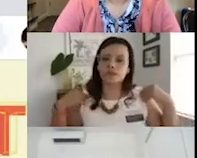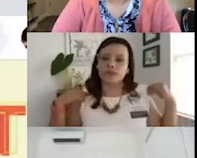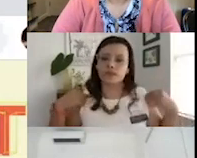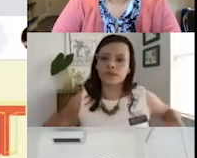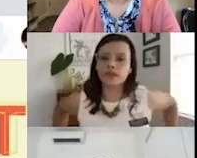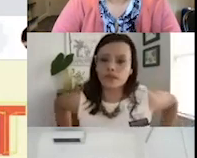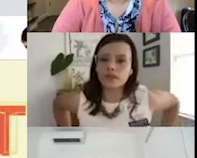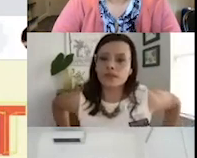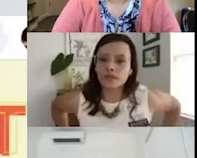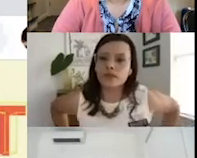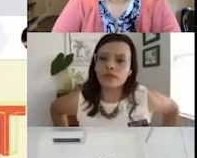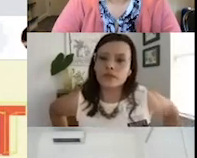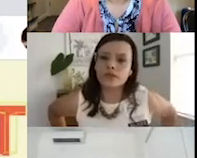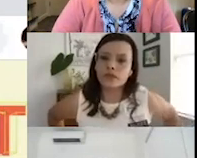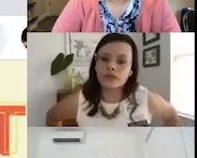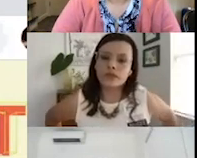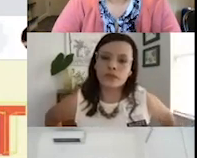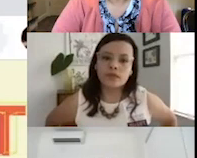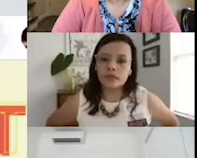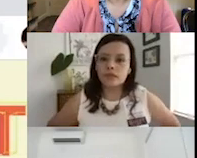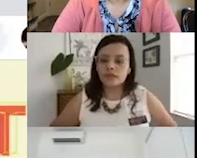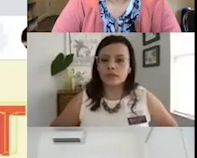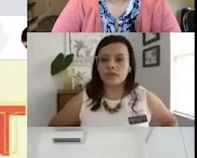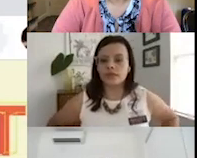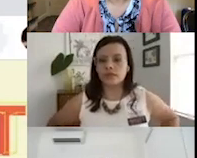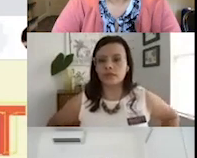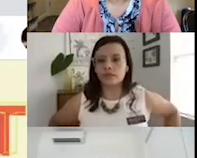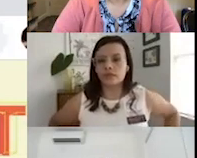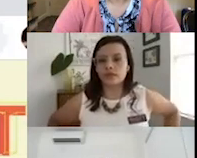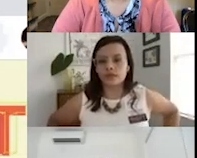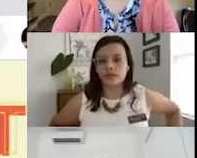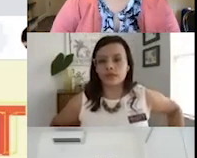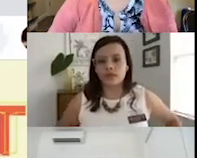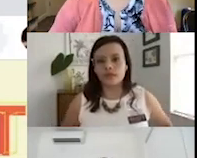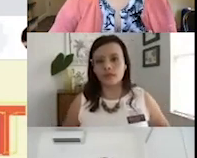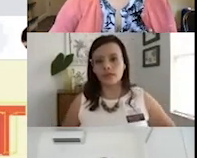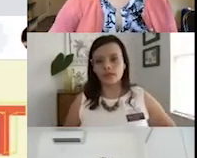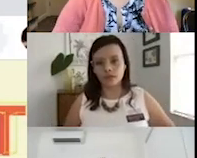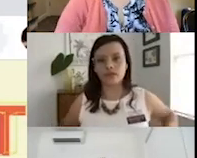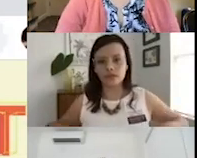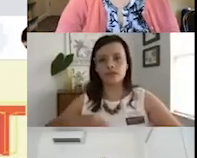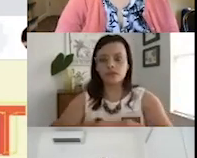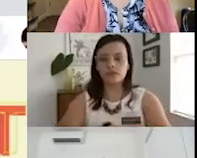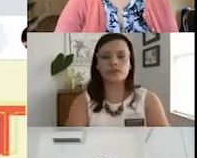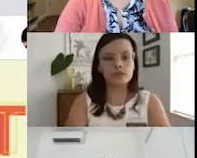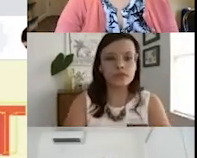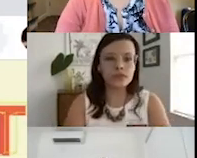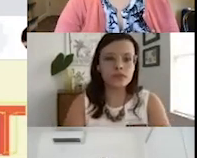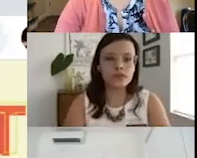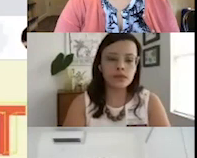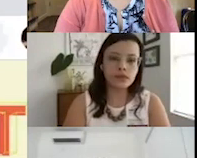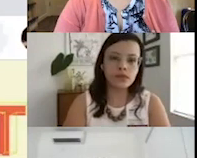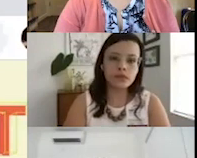like within the realm of design research, specifically with this focus on the term decolonization. A lot of my work